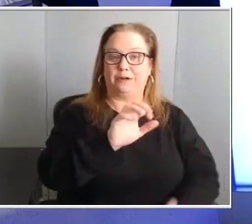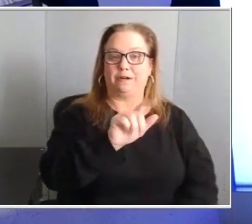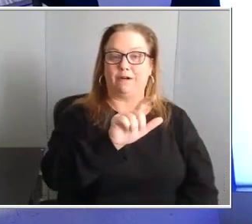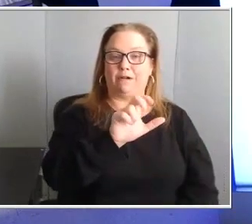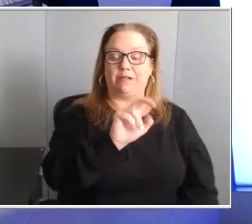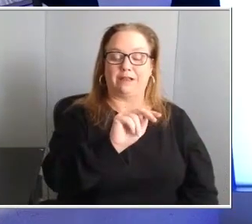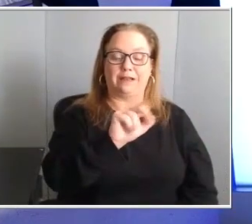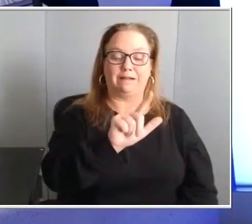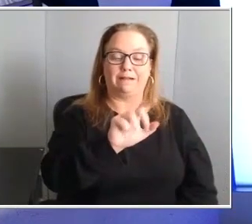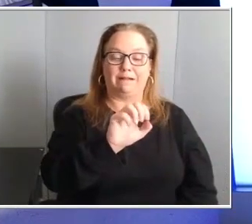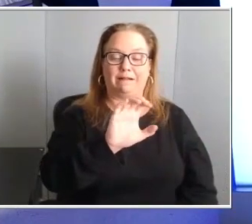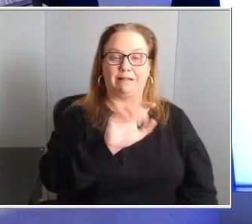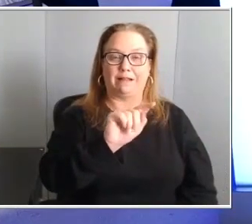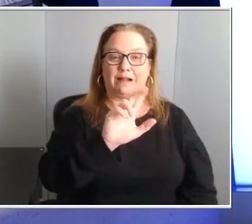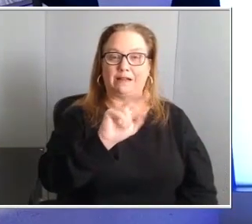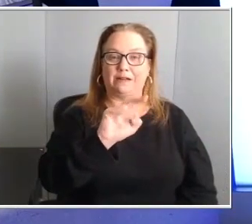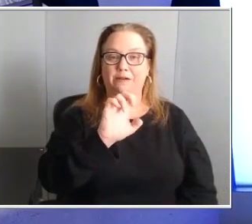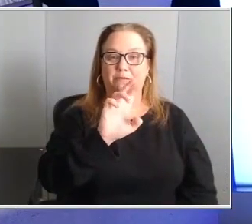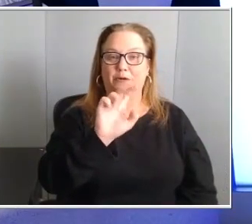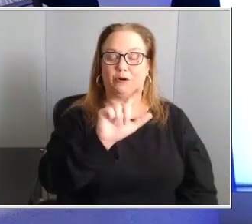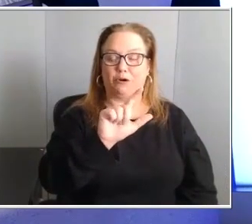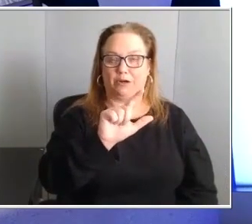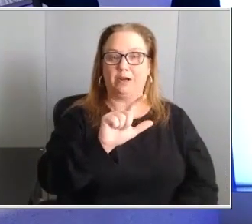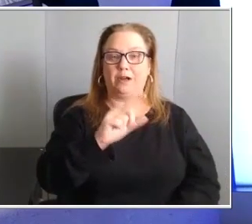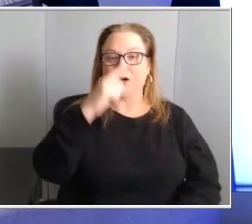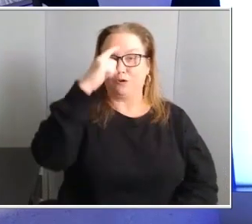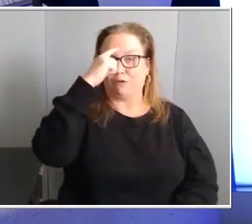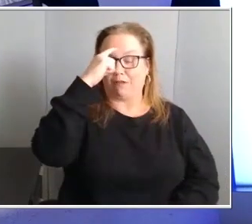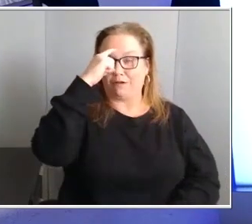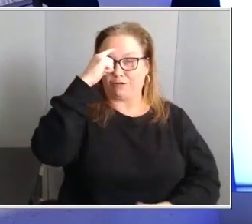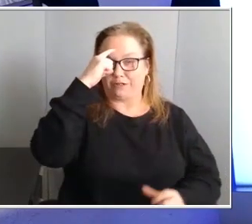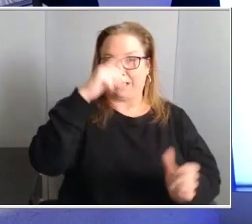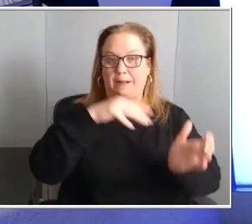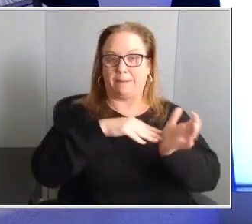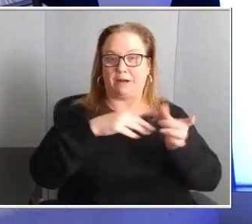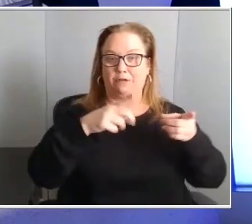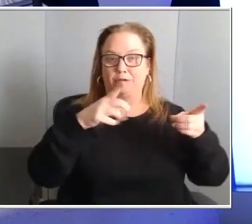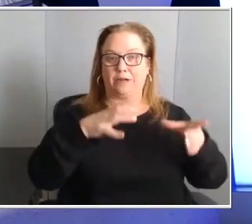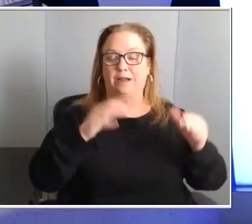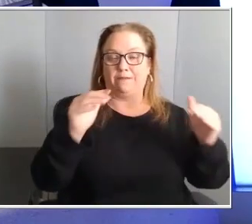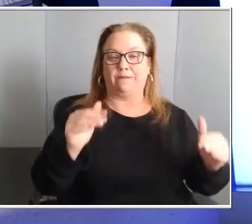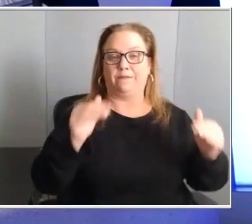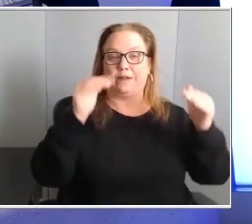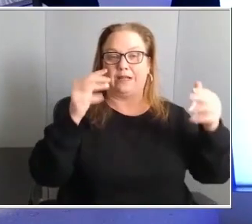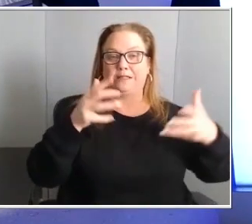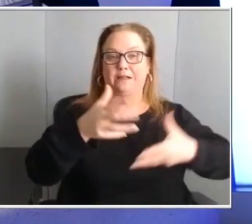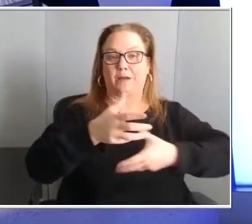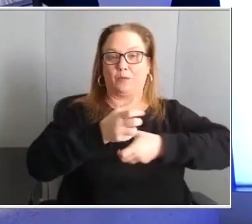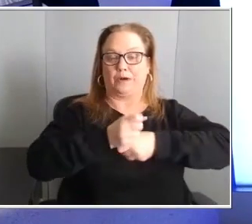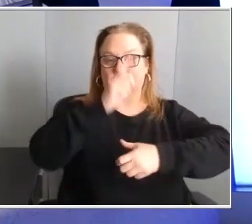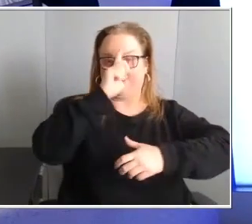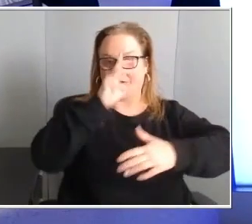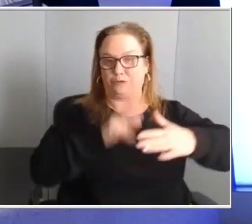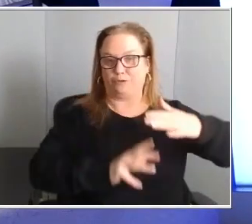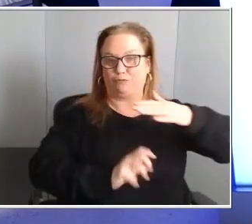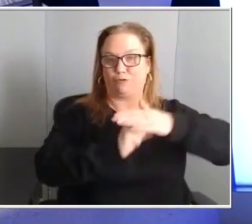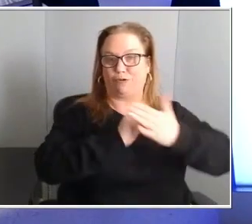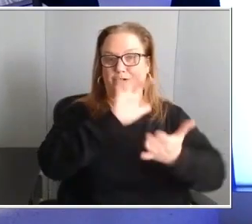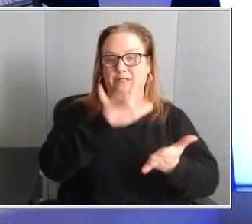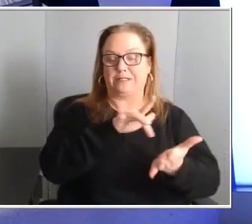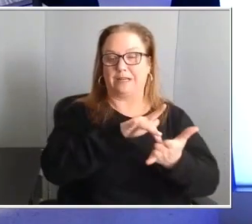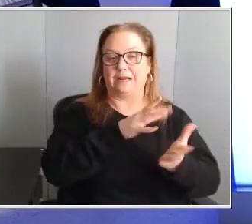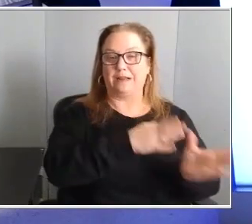is a neurologist and the medical director of the health system's Advanced Comprehensive Stroke Center. And Dr.